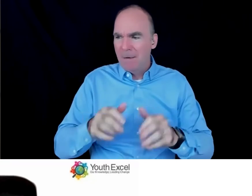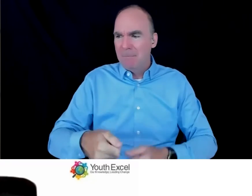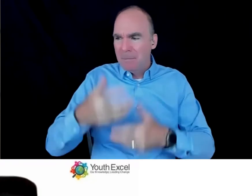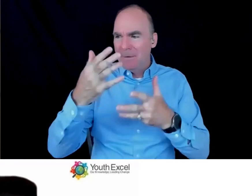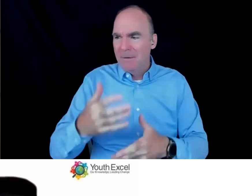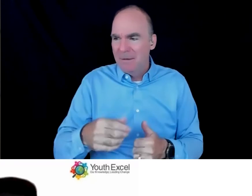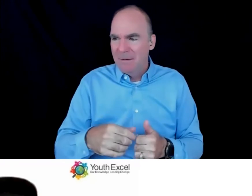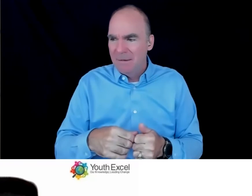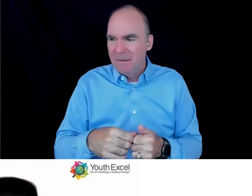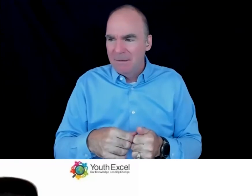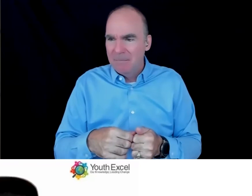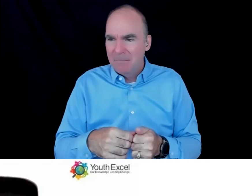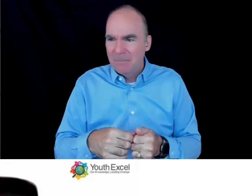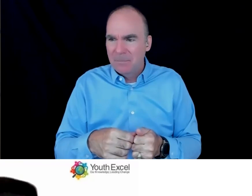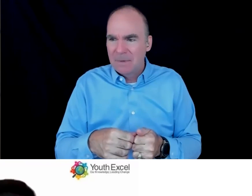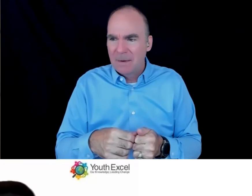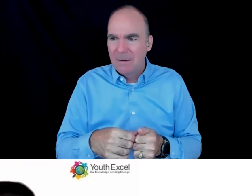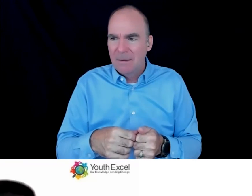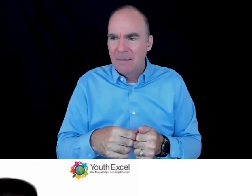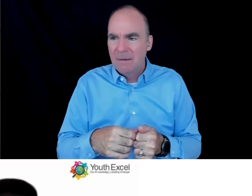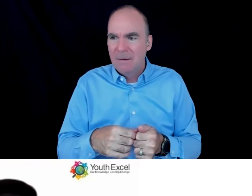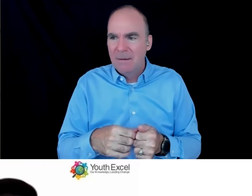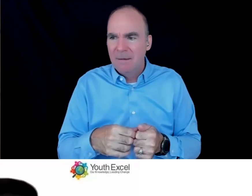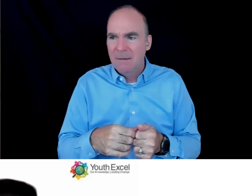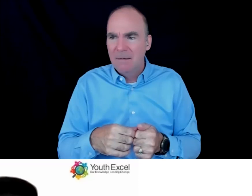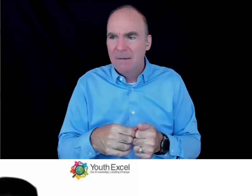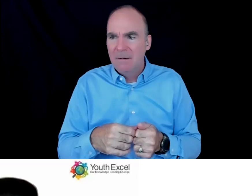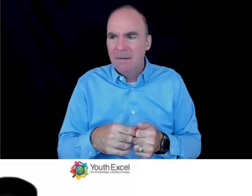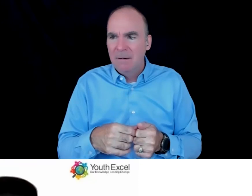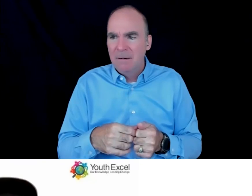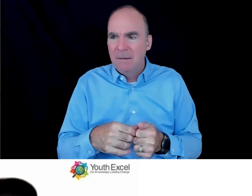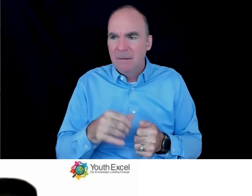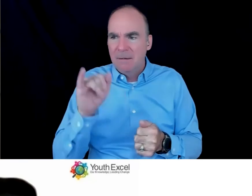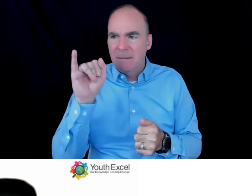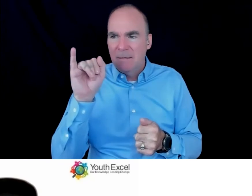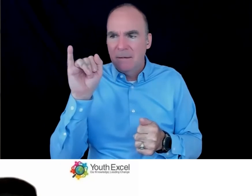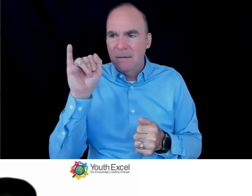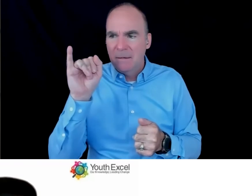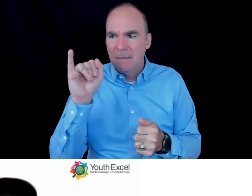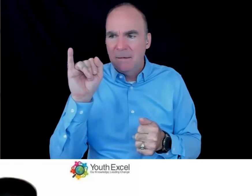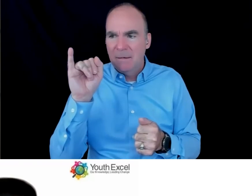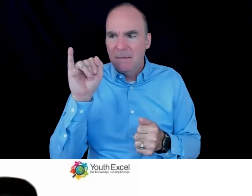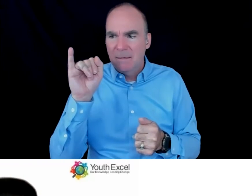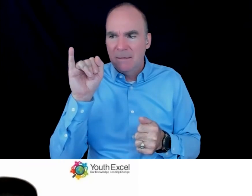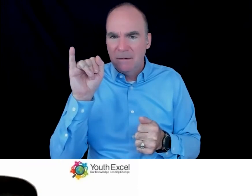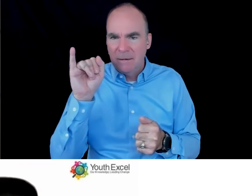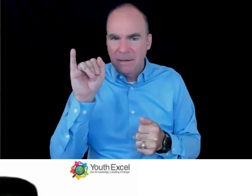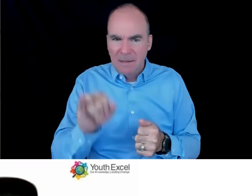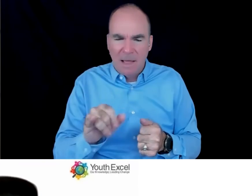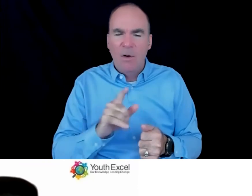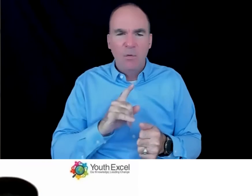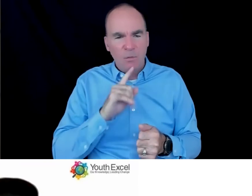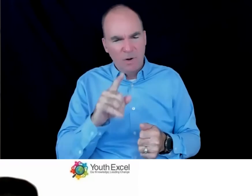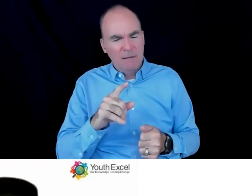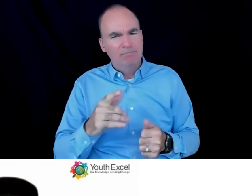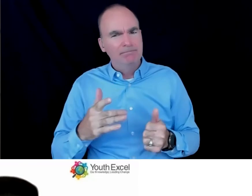fact that yes, there were some questions that were asked, and yes, maybe they were not maybe responded to in fully, but that was really exciting